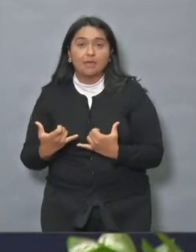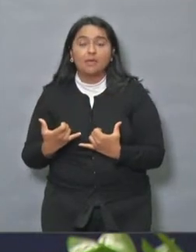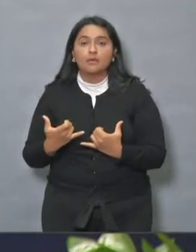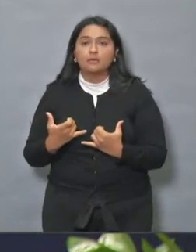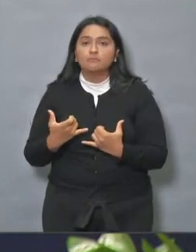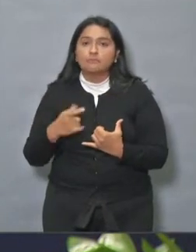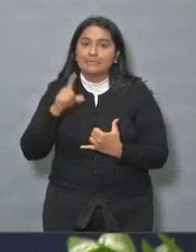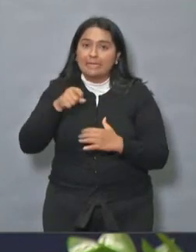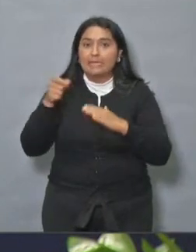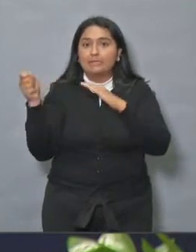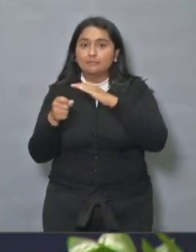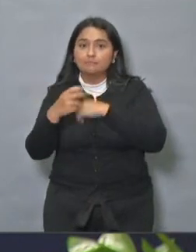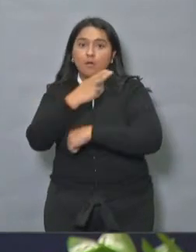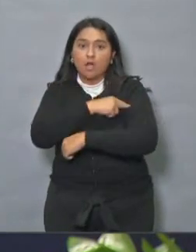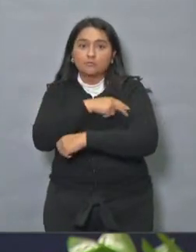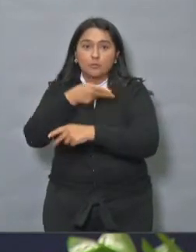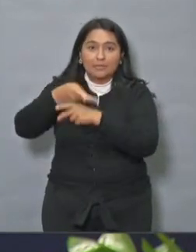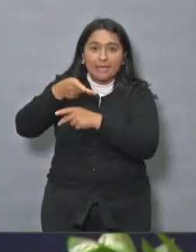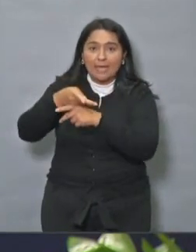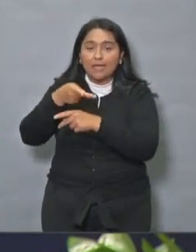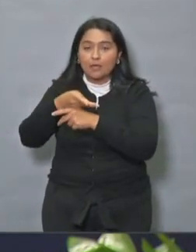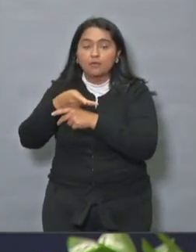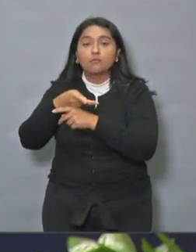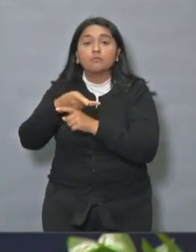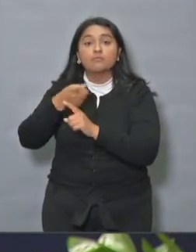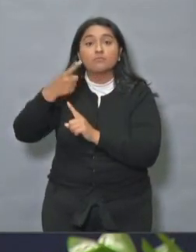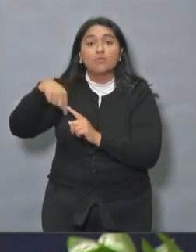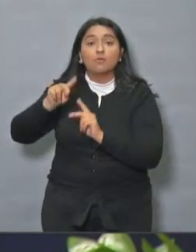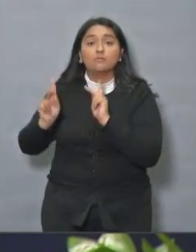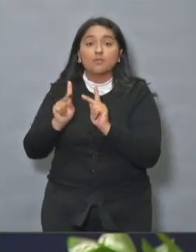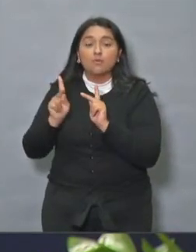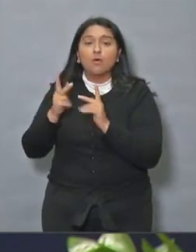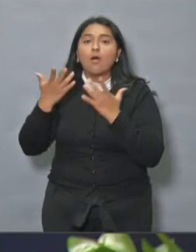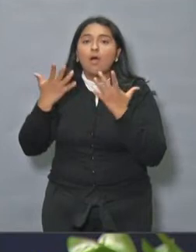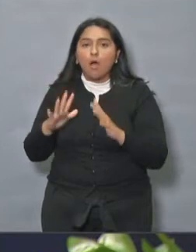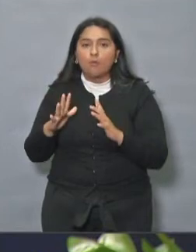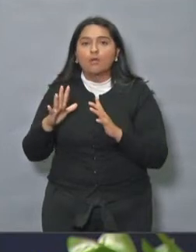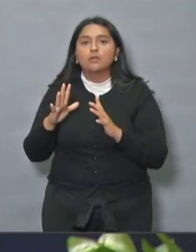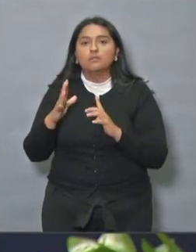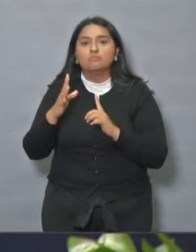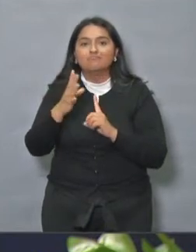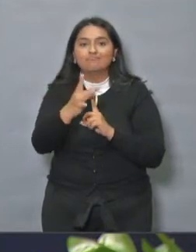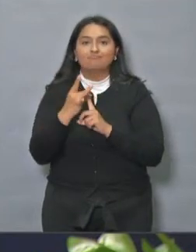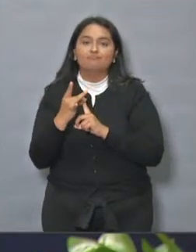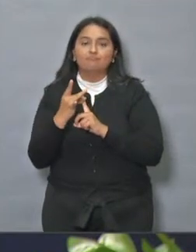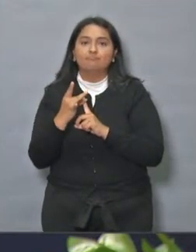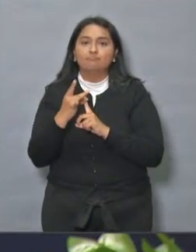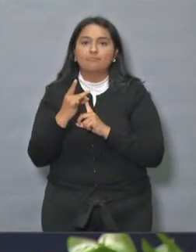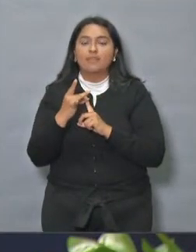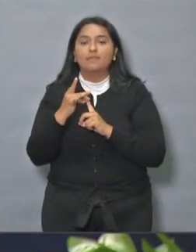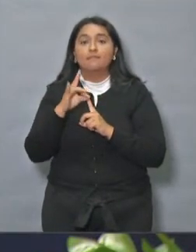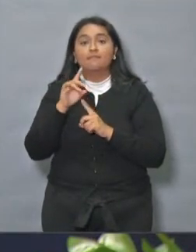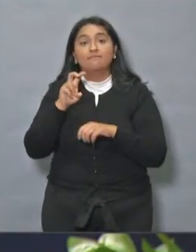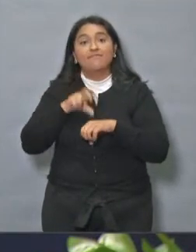hospital-level care, recall that those people were exposed and began incubating the